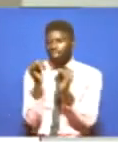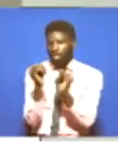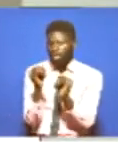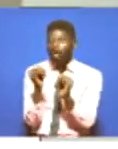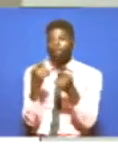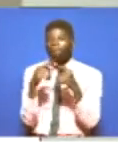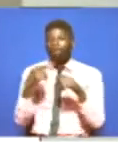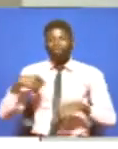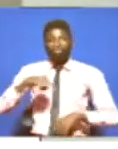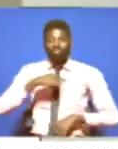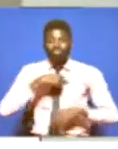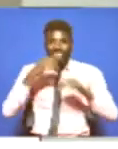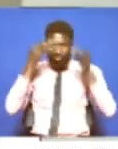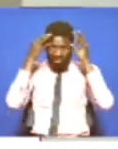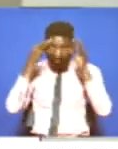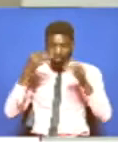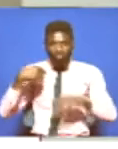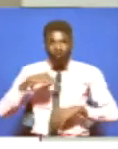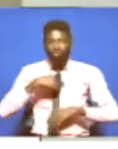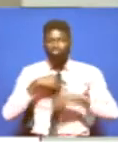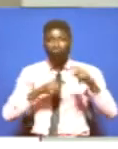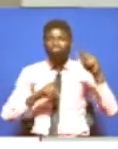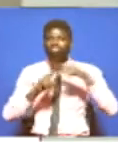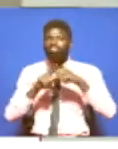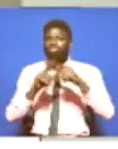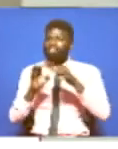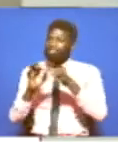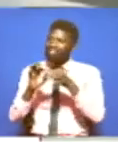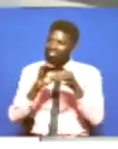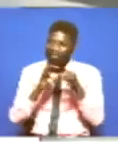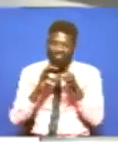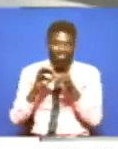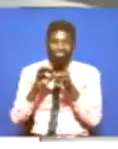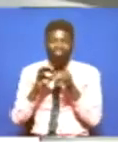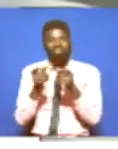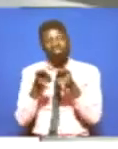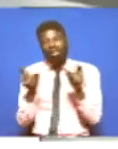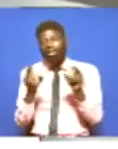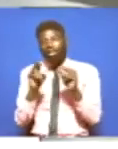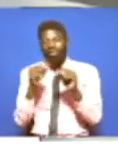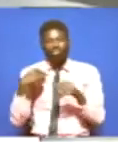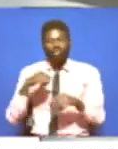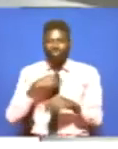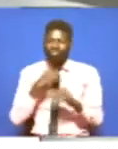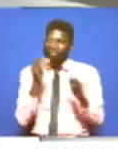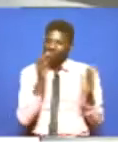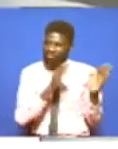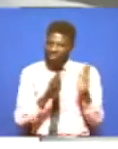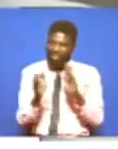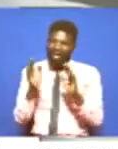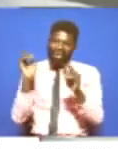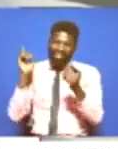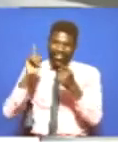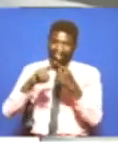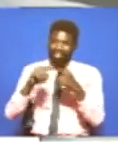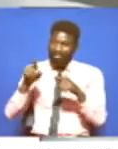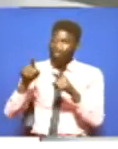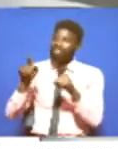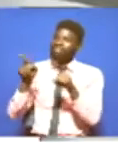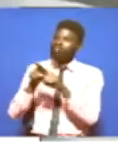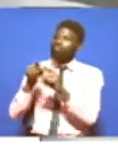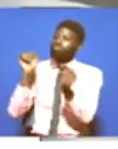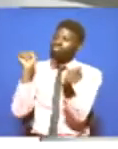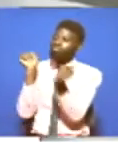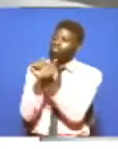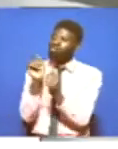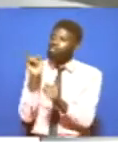that we should not cause disunity, and we coordinated it until they were arresting themselves on the